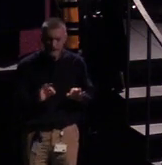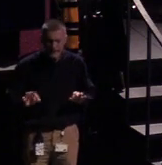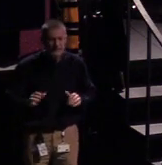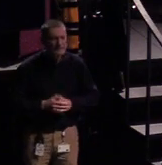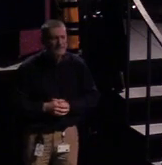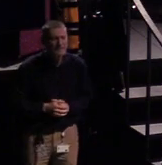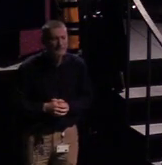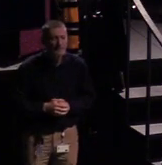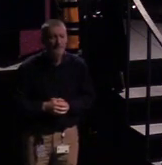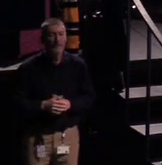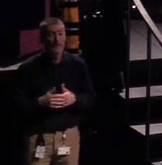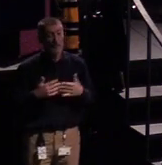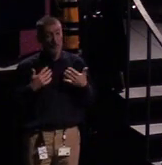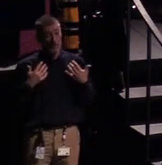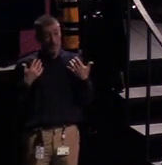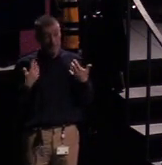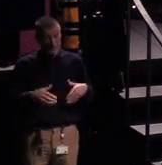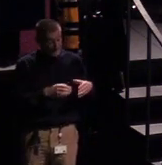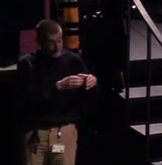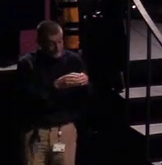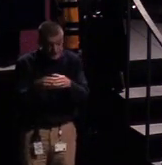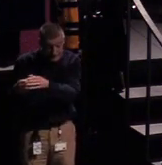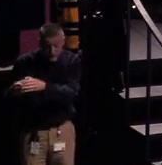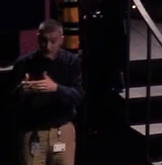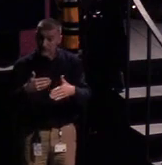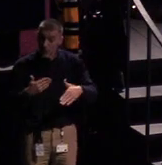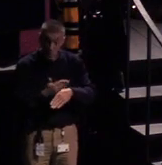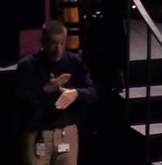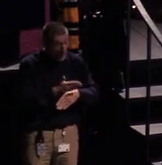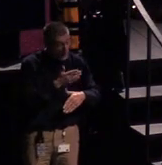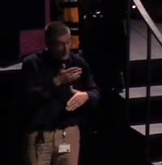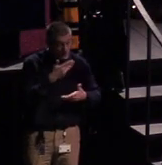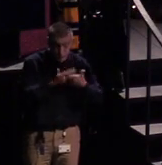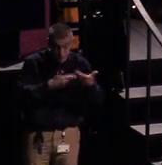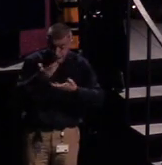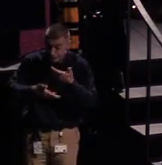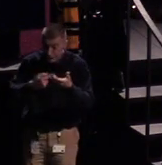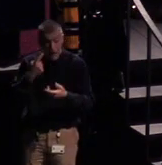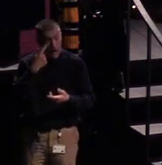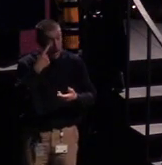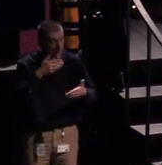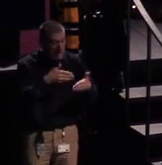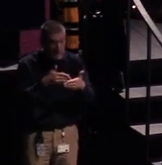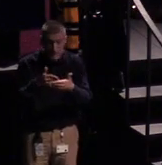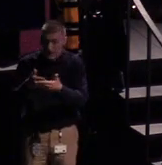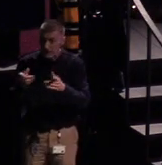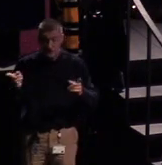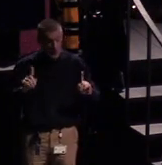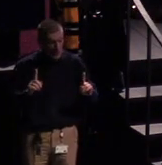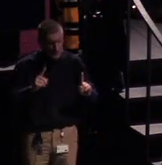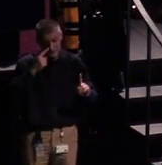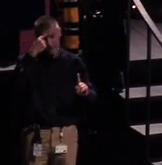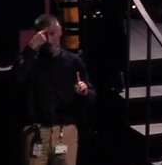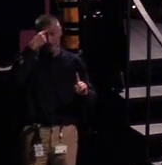we've been working across teams to identify barriers and develop creative solutions to them